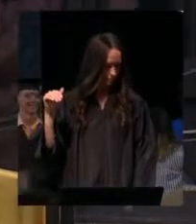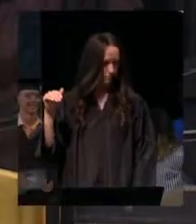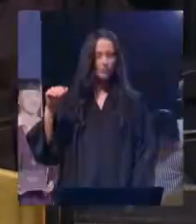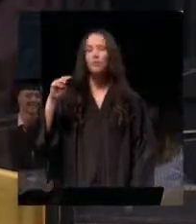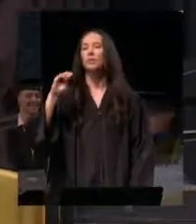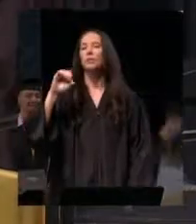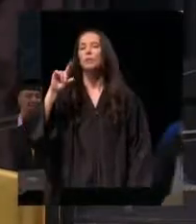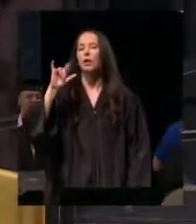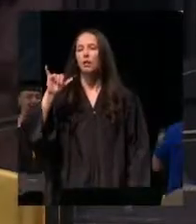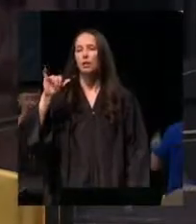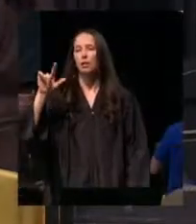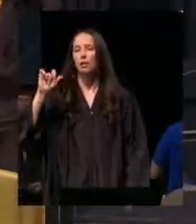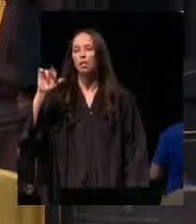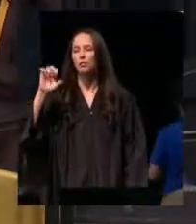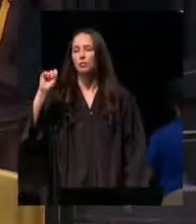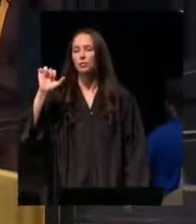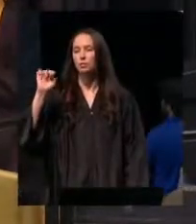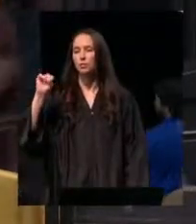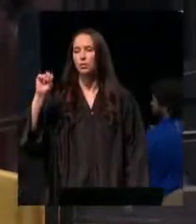Molly Larson Rabadou.